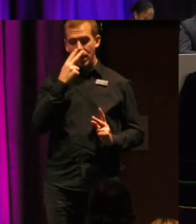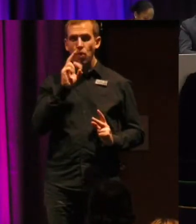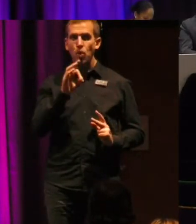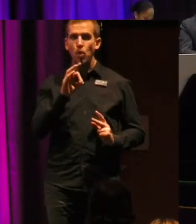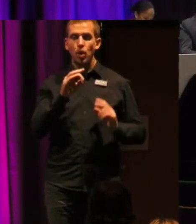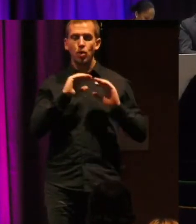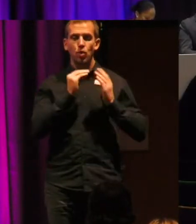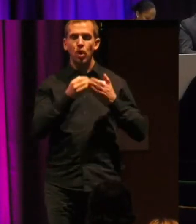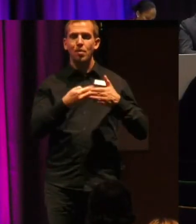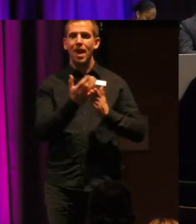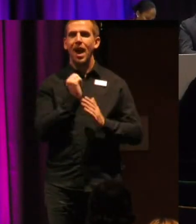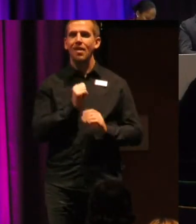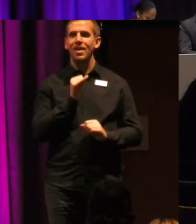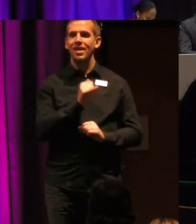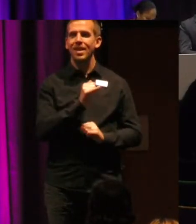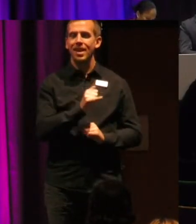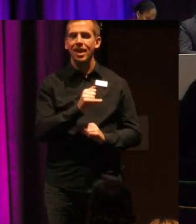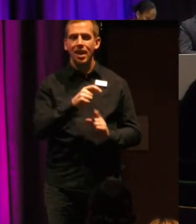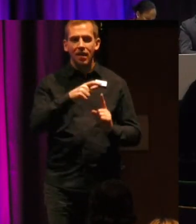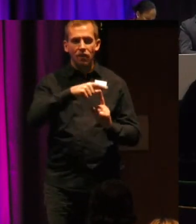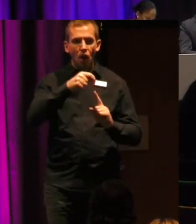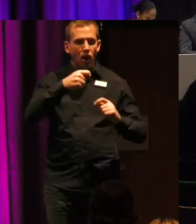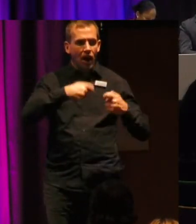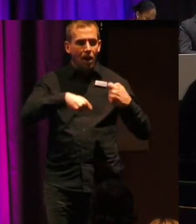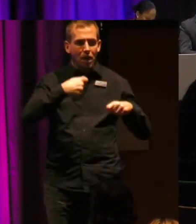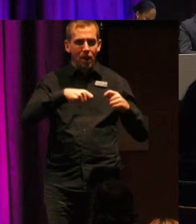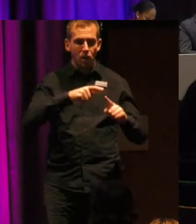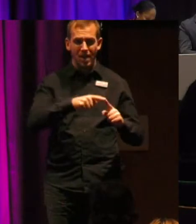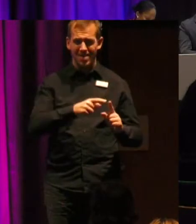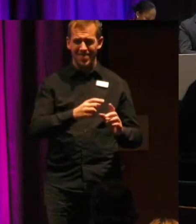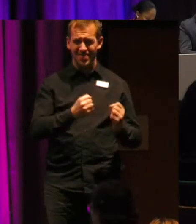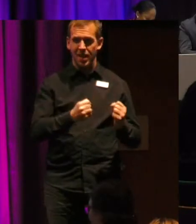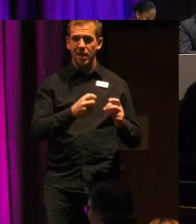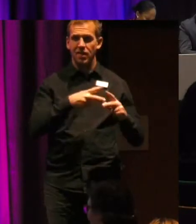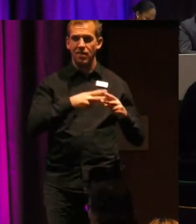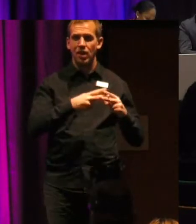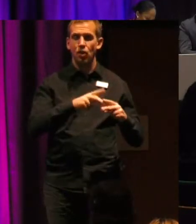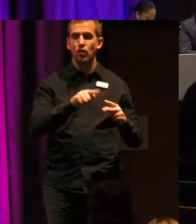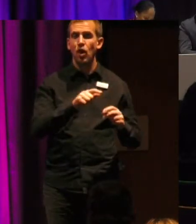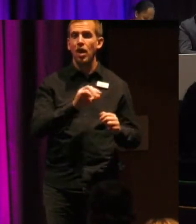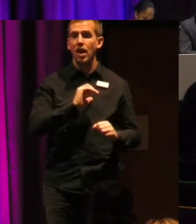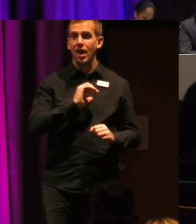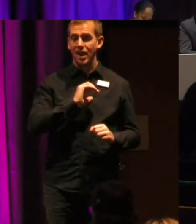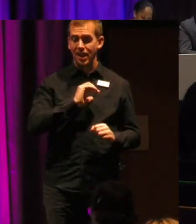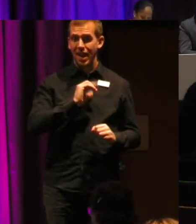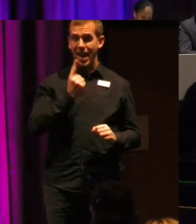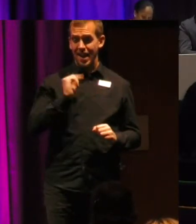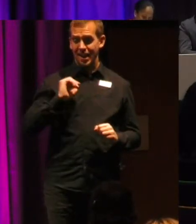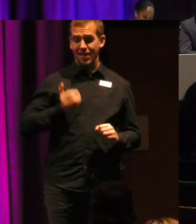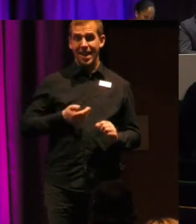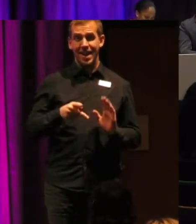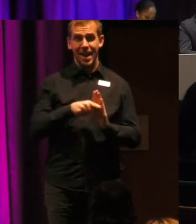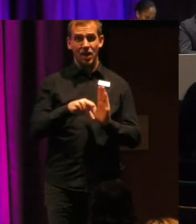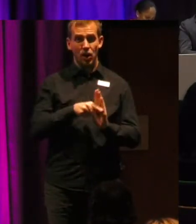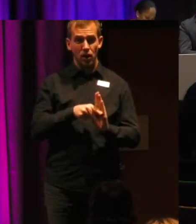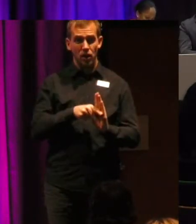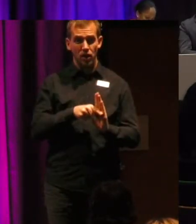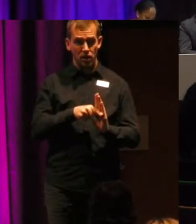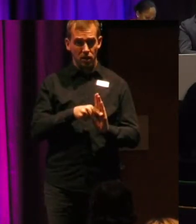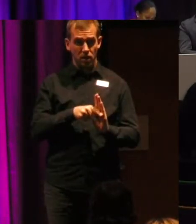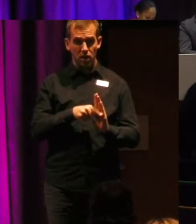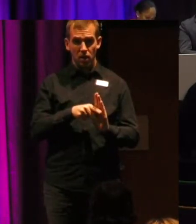media has been a huge tool for the winner candidate, who is, by the way,